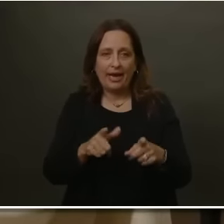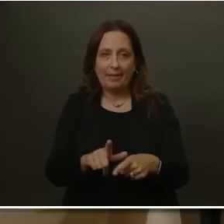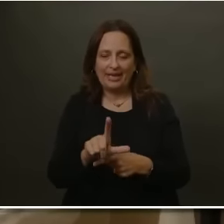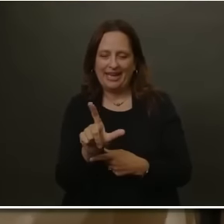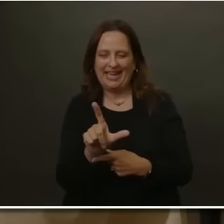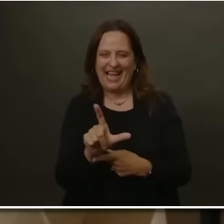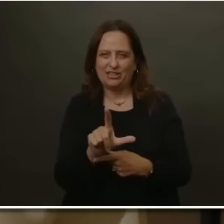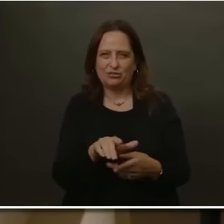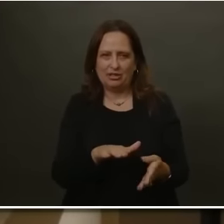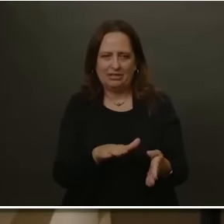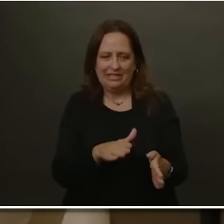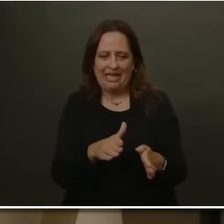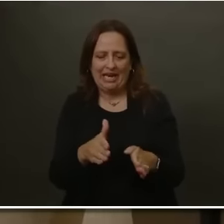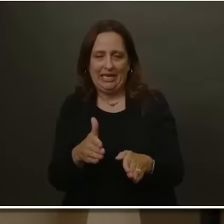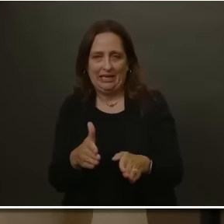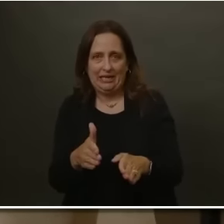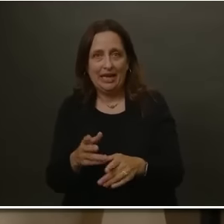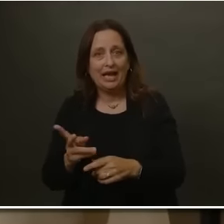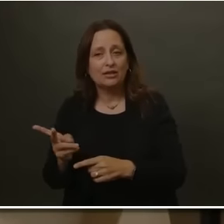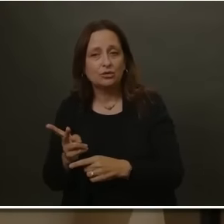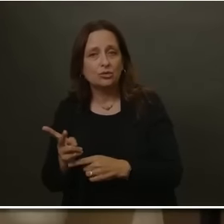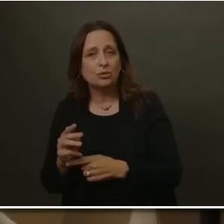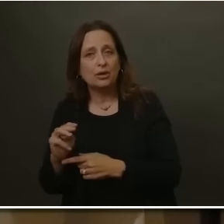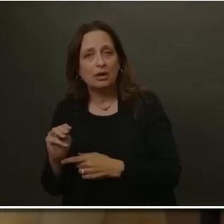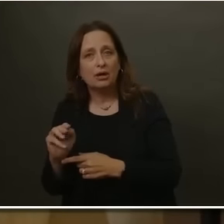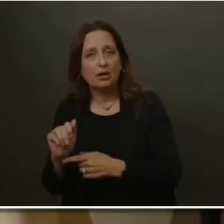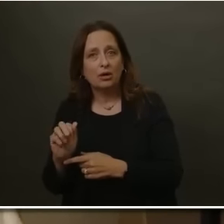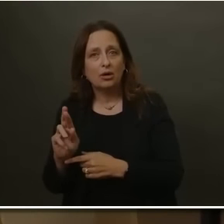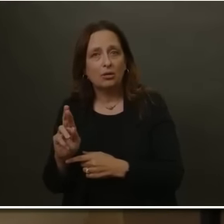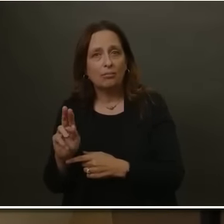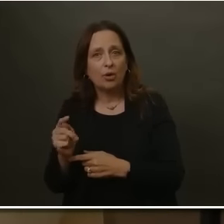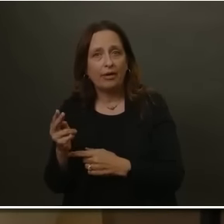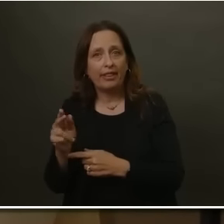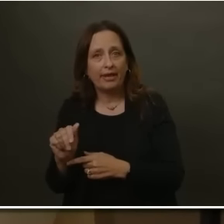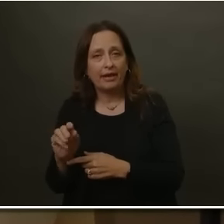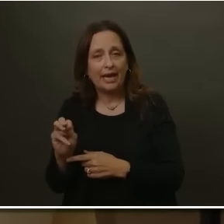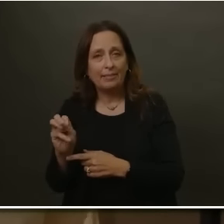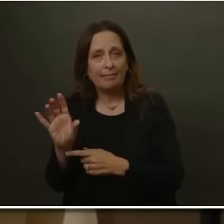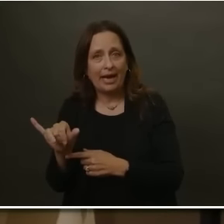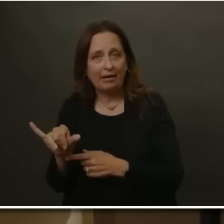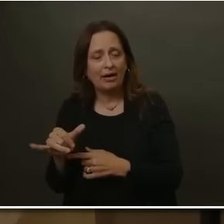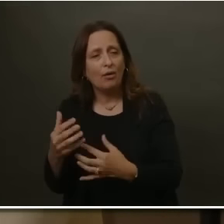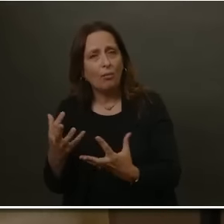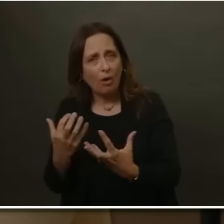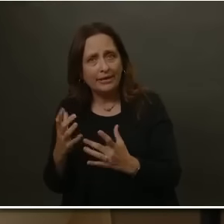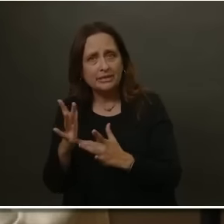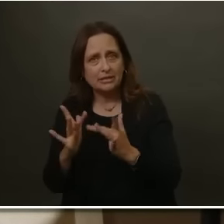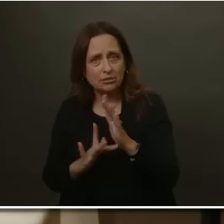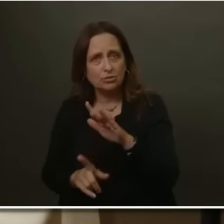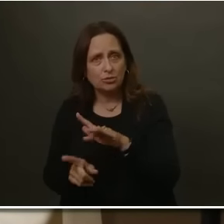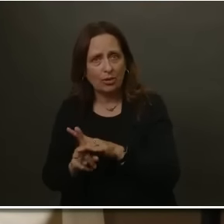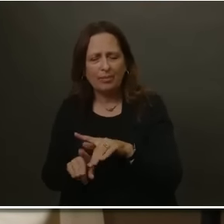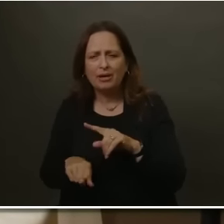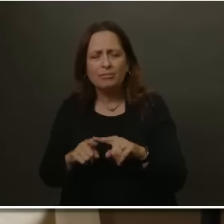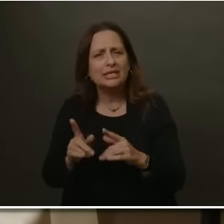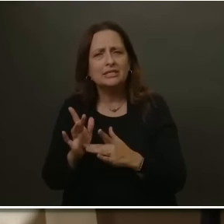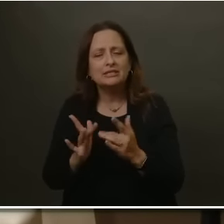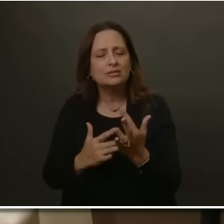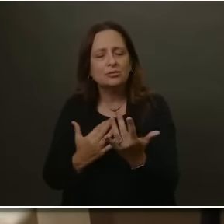is ill and that Martha and Mary want him to come, but he waits 2 days before he decides to show up.